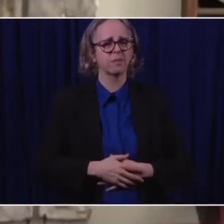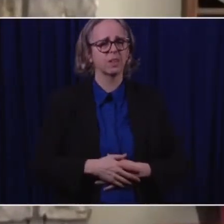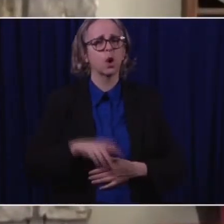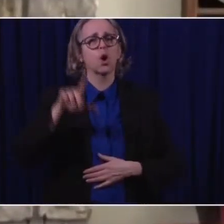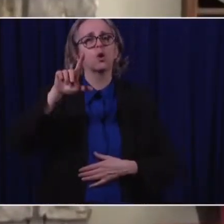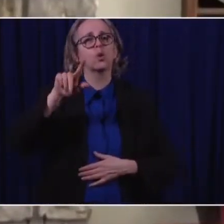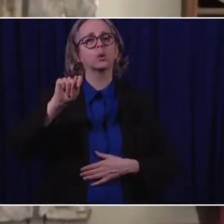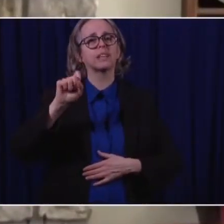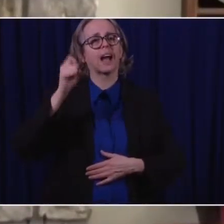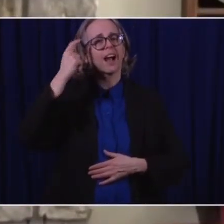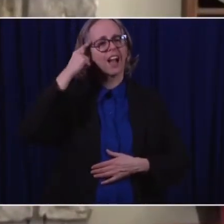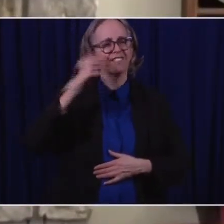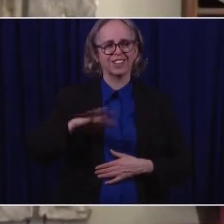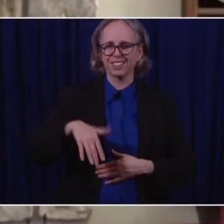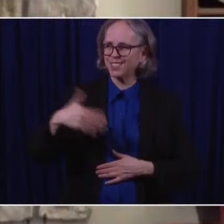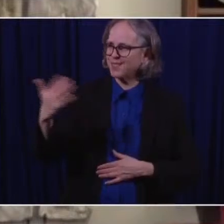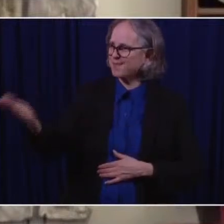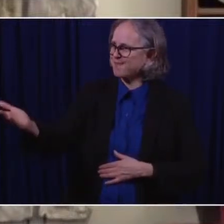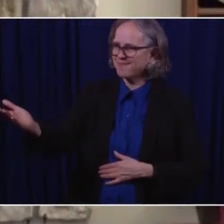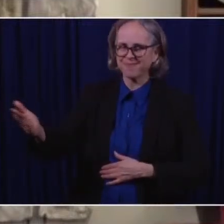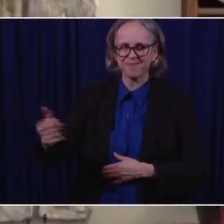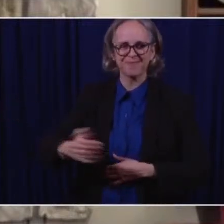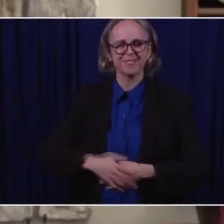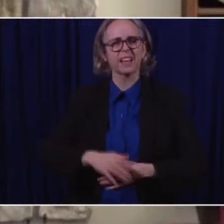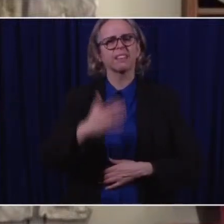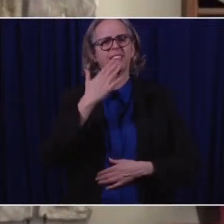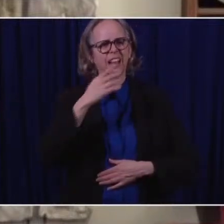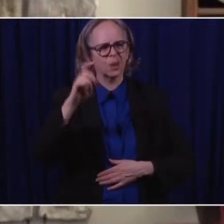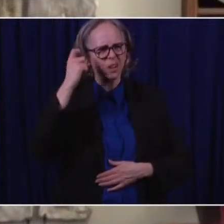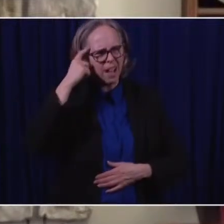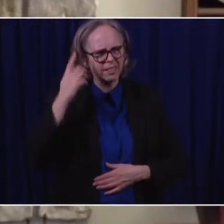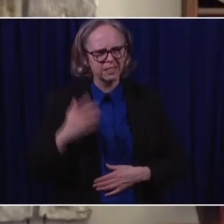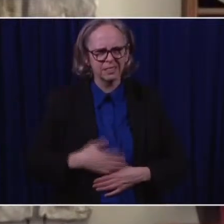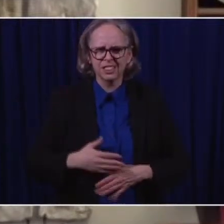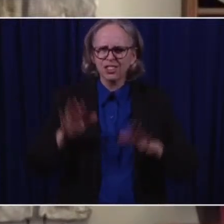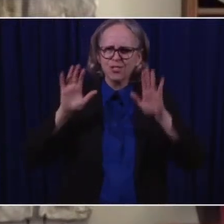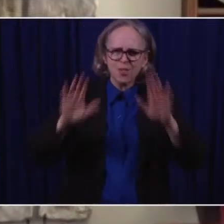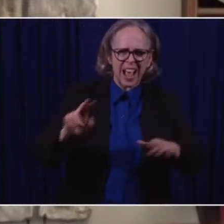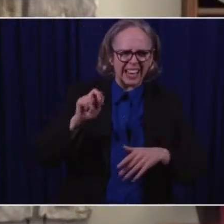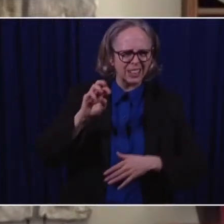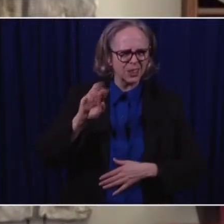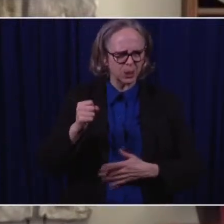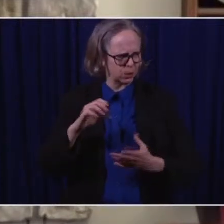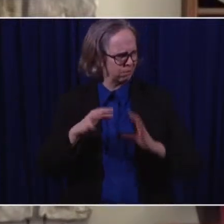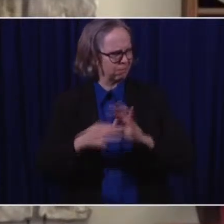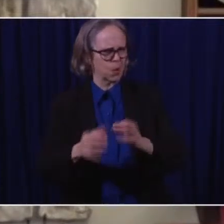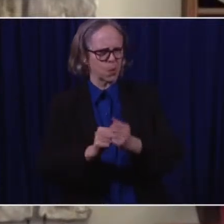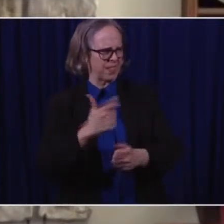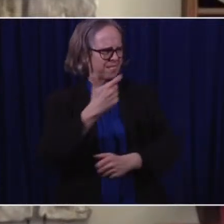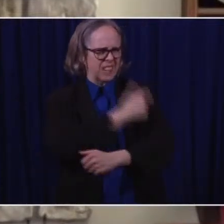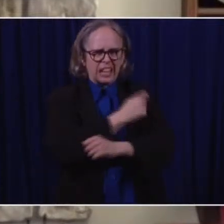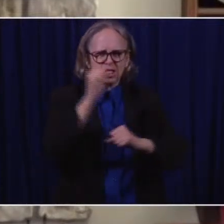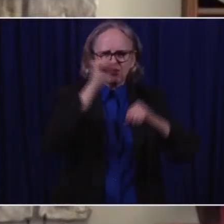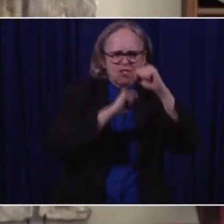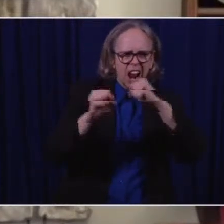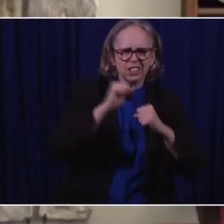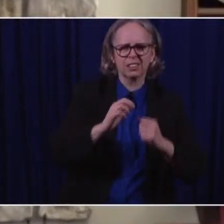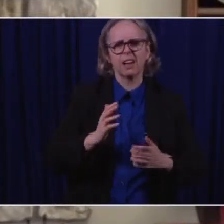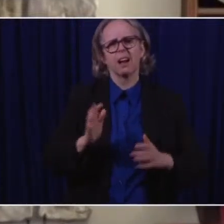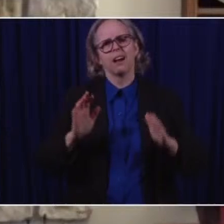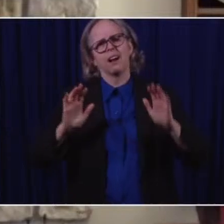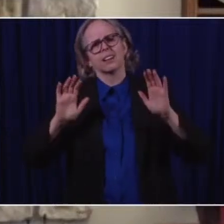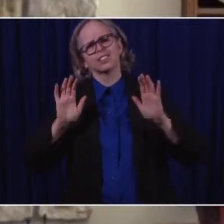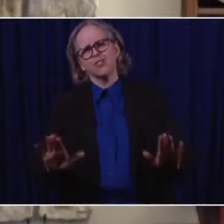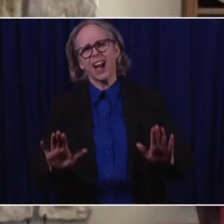Thanks, Governor. It was great news on the vaccine strategy. It's great to see that we have nearly 90% of our